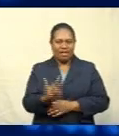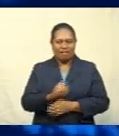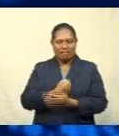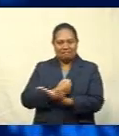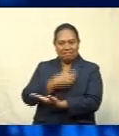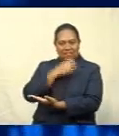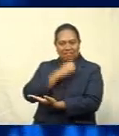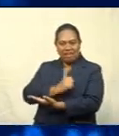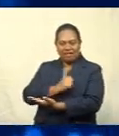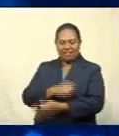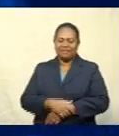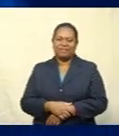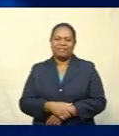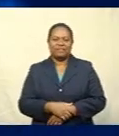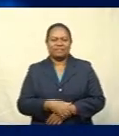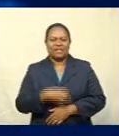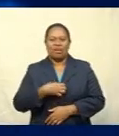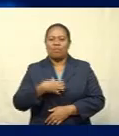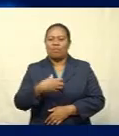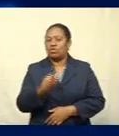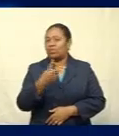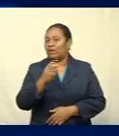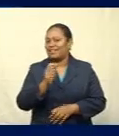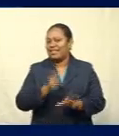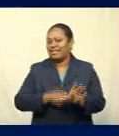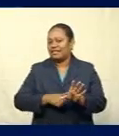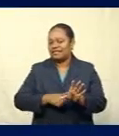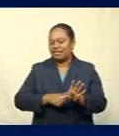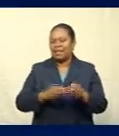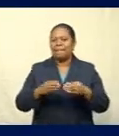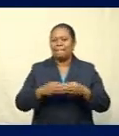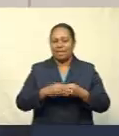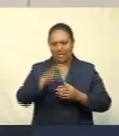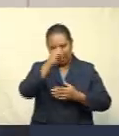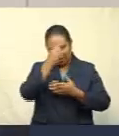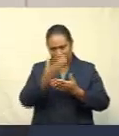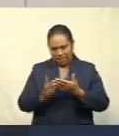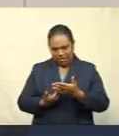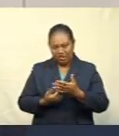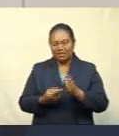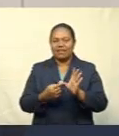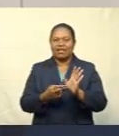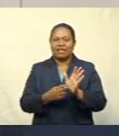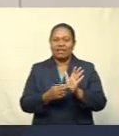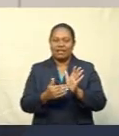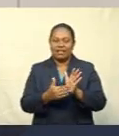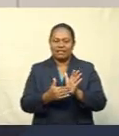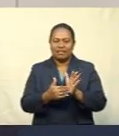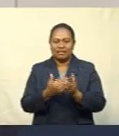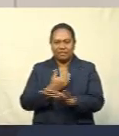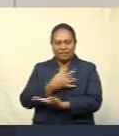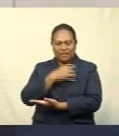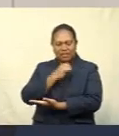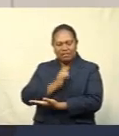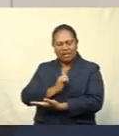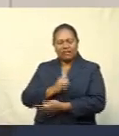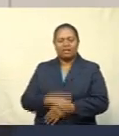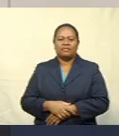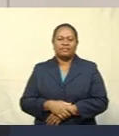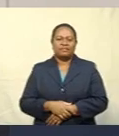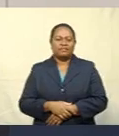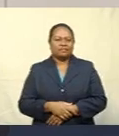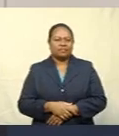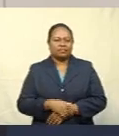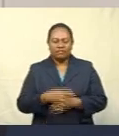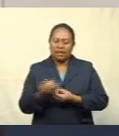Rabia Yazbek, who has more than 20 years of banking experience. ANZ Regional Executive Pacific Tessa Price says Yazbek will